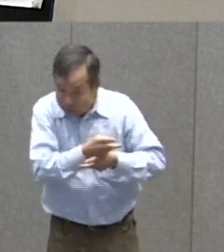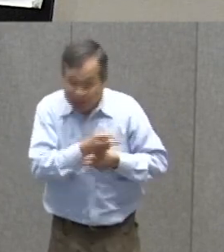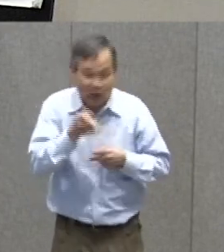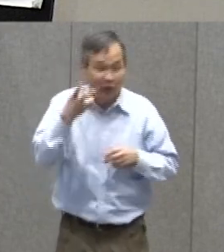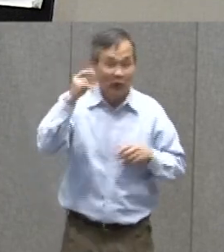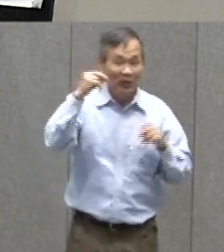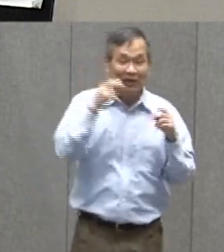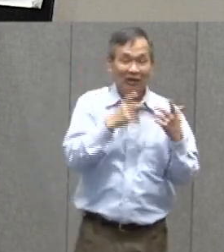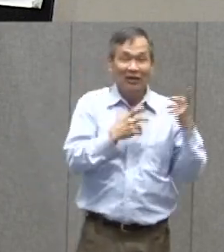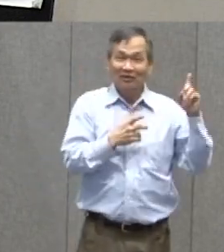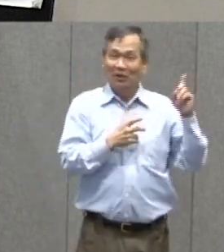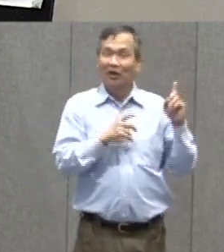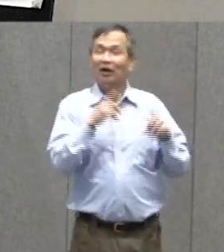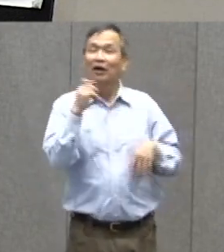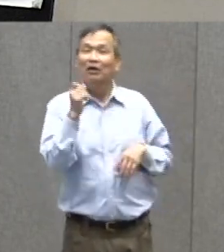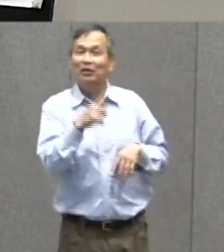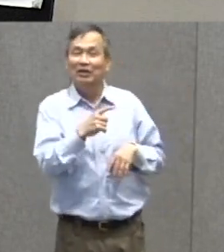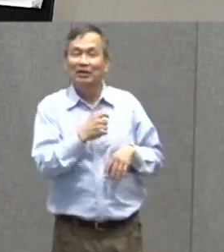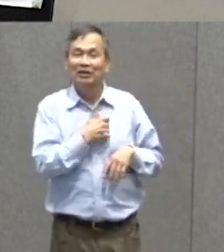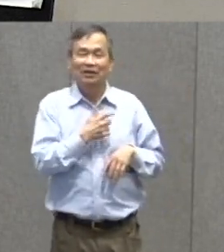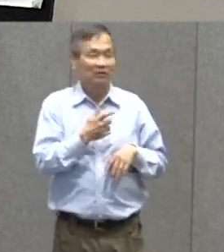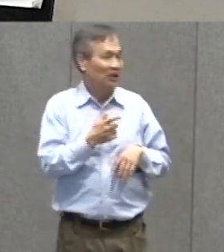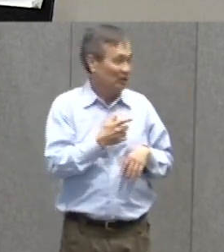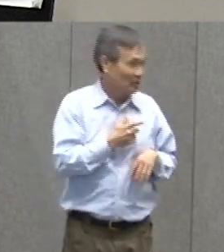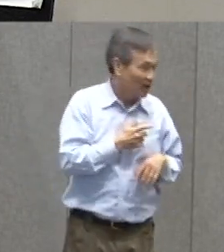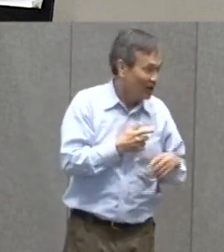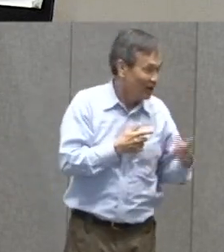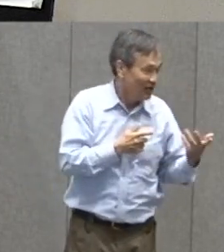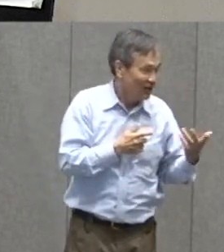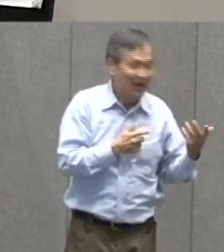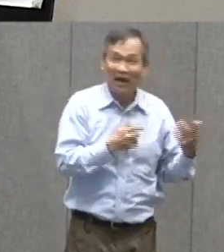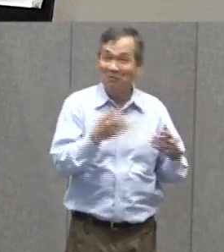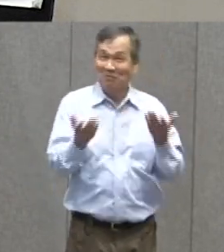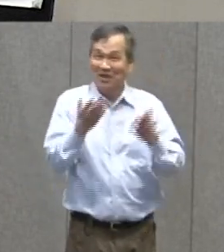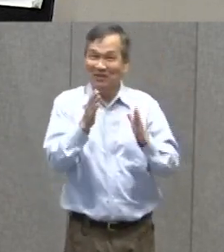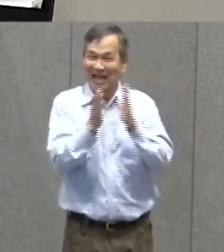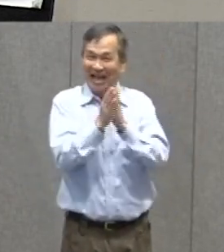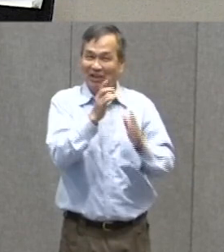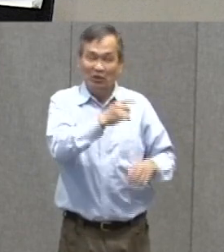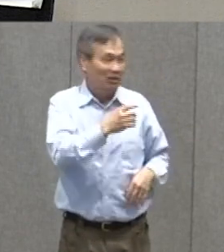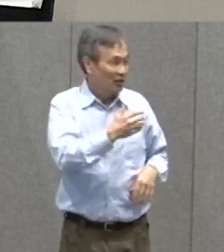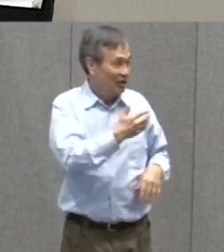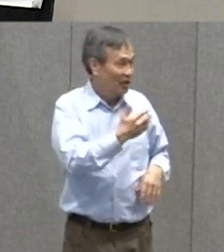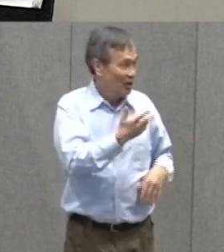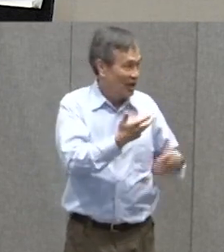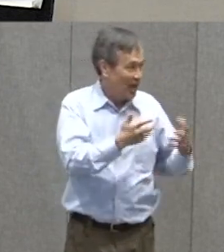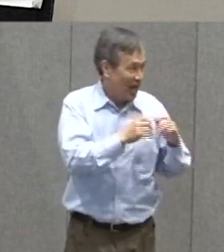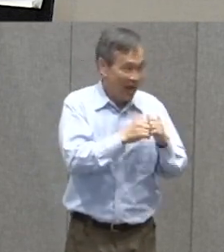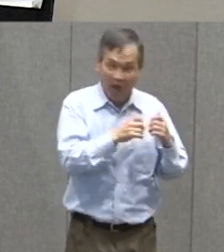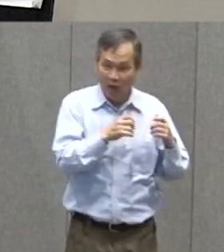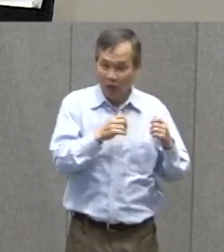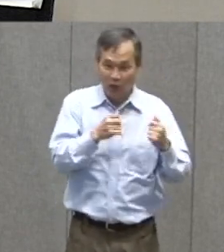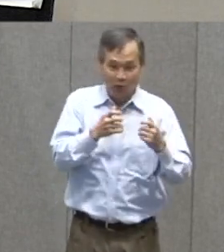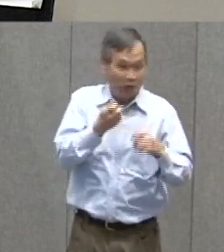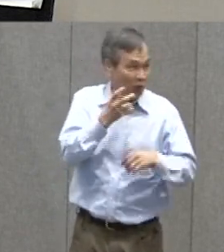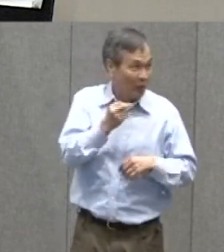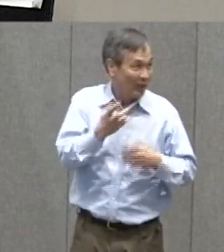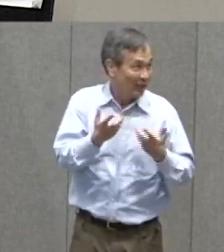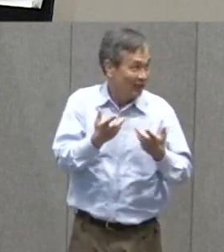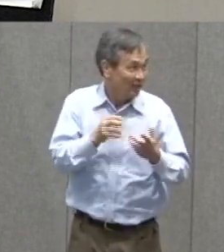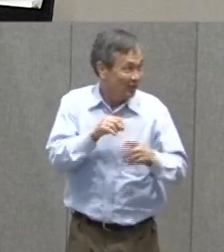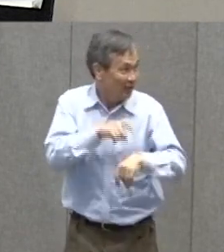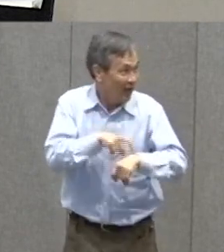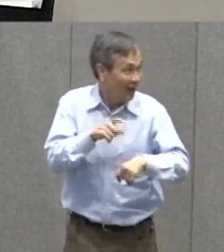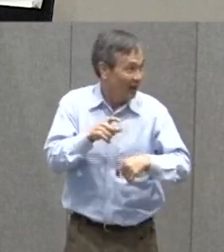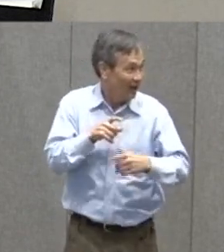that's a question. If I was sitting there with you, I would ask you that, and you could give me ideas of how I can do it, how I can strategize to